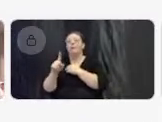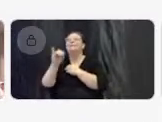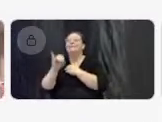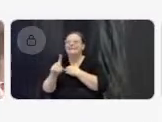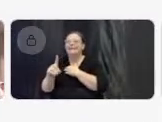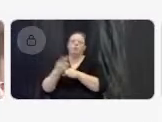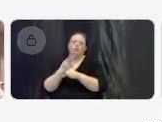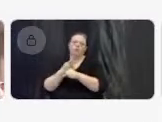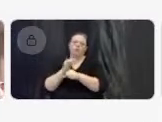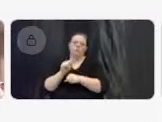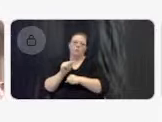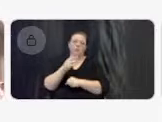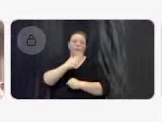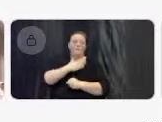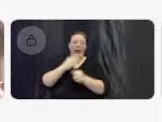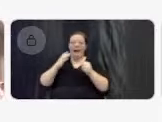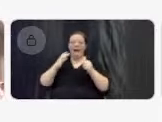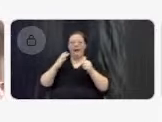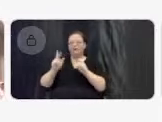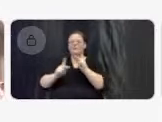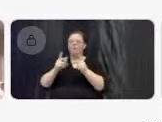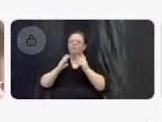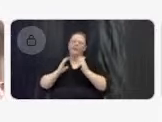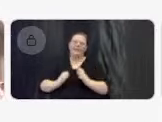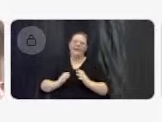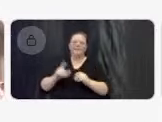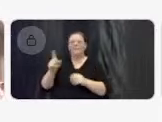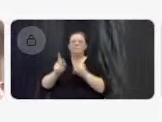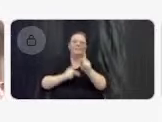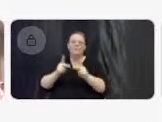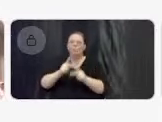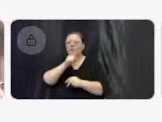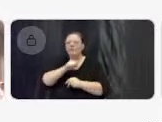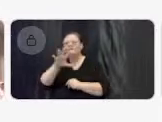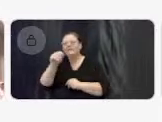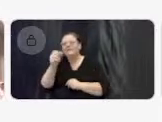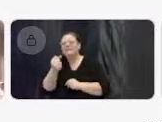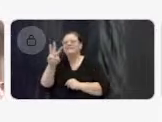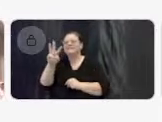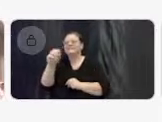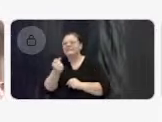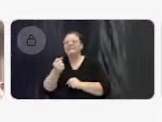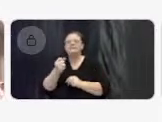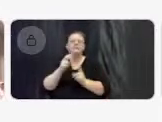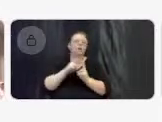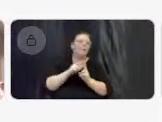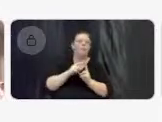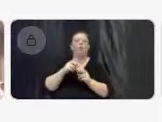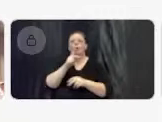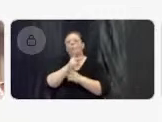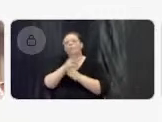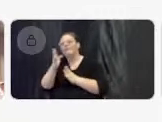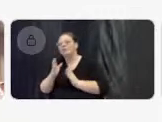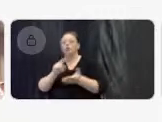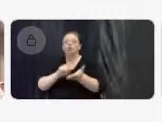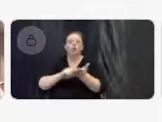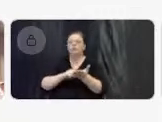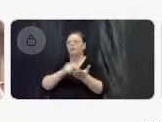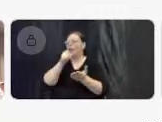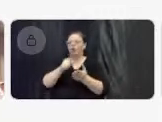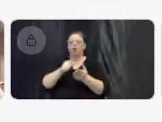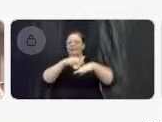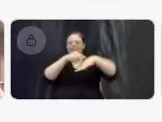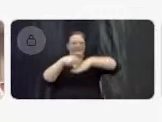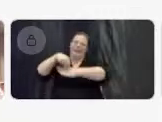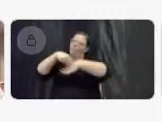So my clientele are people in their 50s, 60s, a couple, a professional, a nurse. They're not